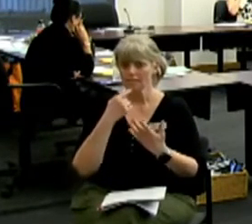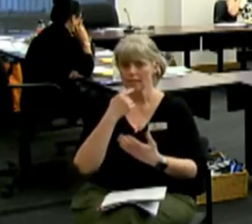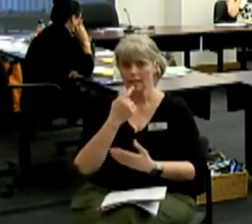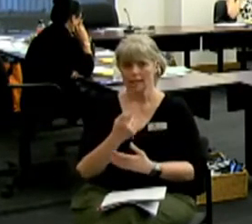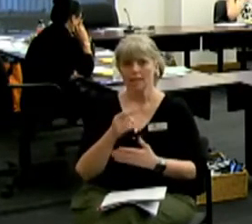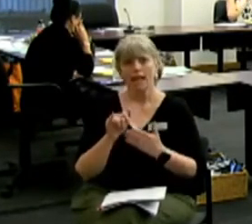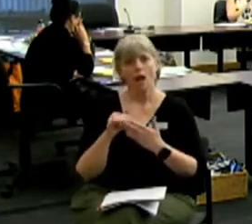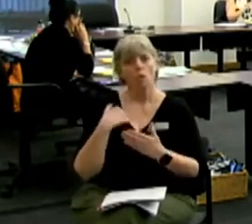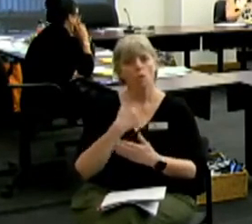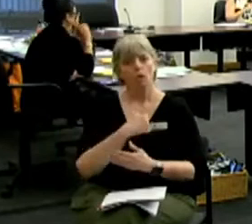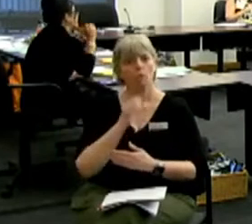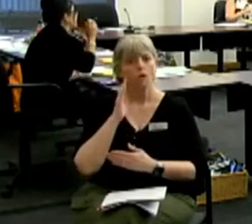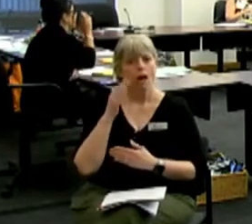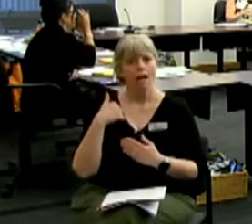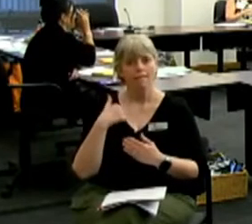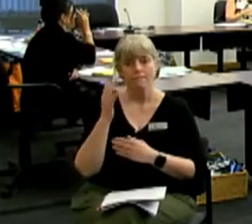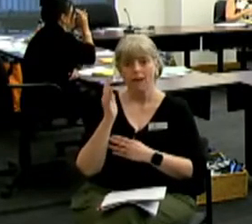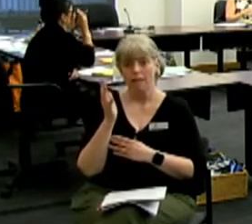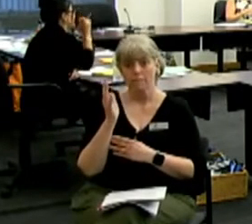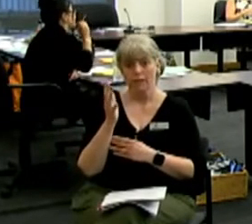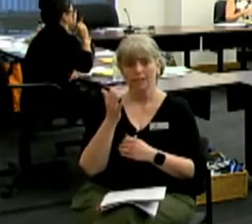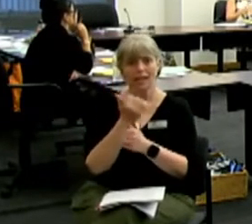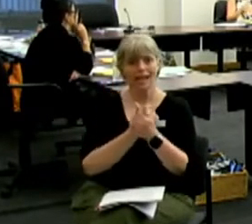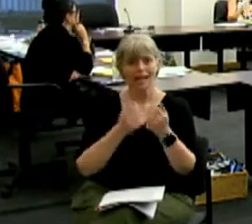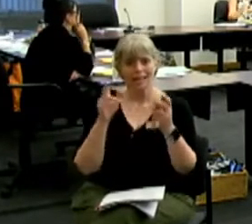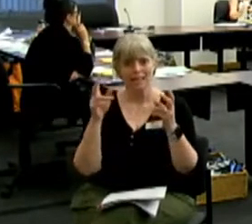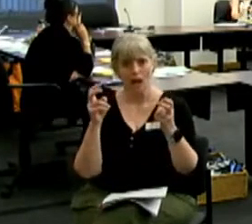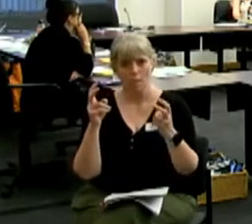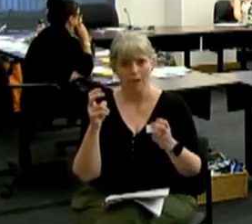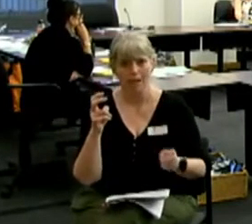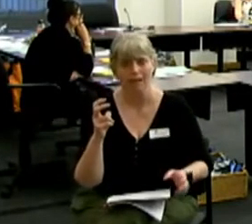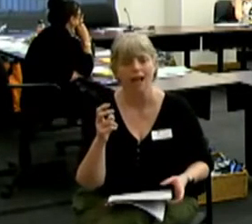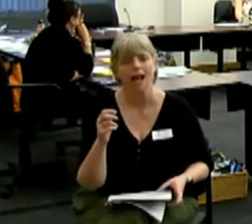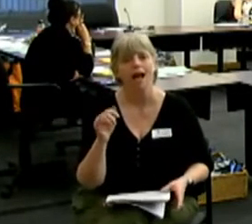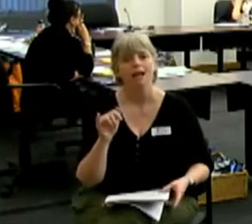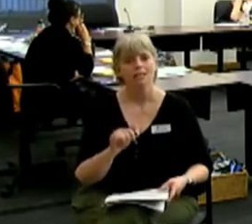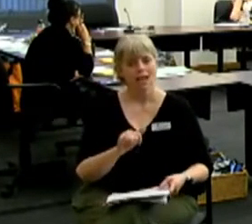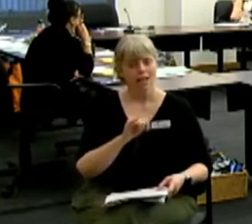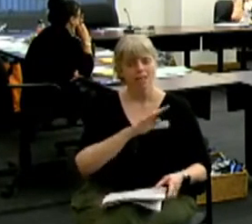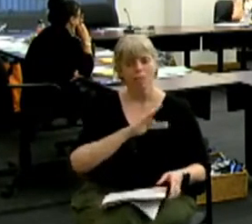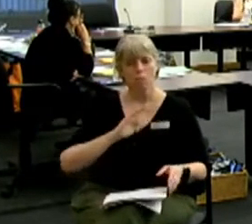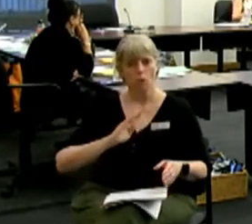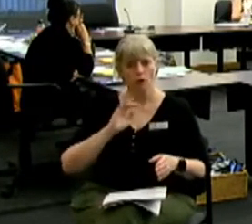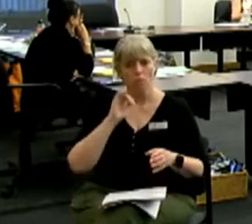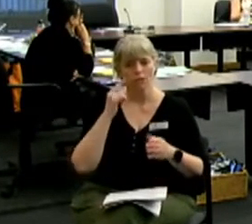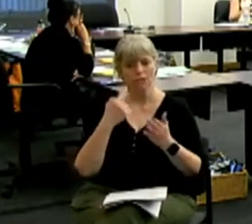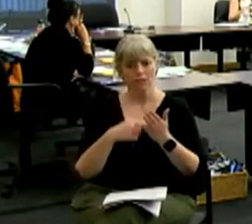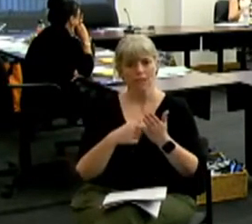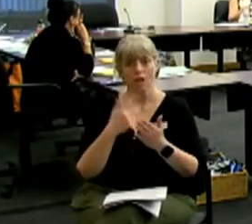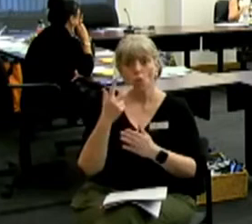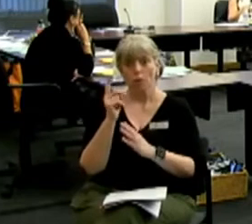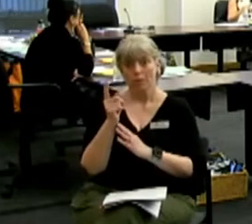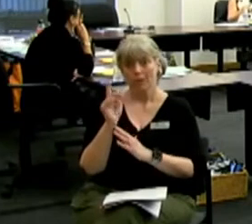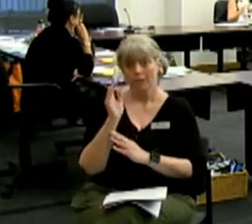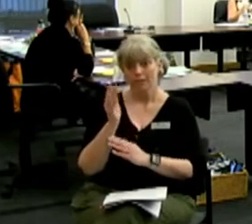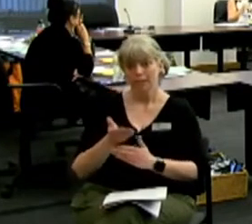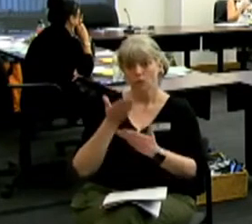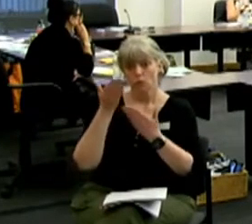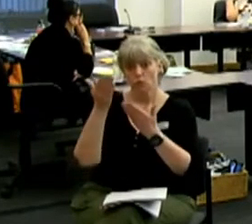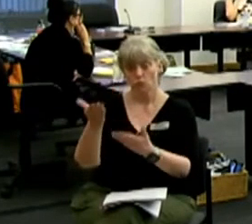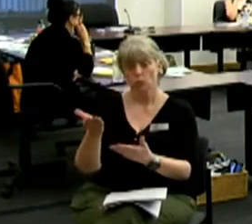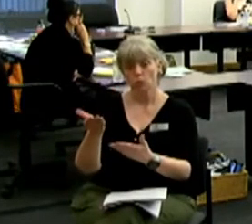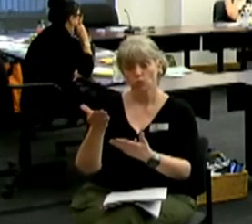stating that we will have 5 minutes on any topic that is pulled or discussed, 3 minutes to introduce